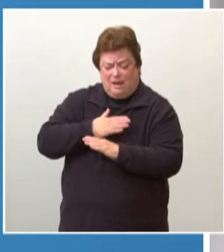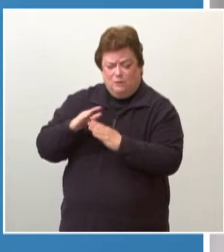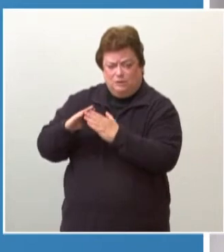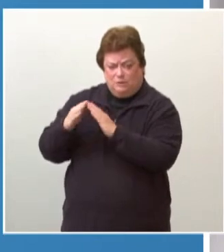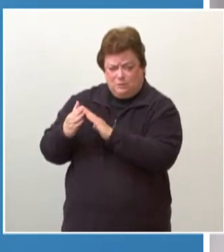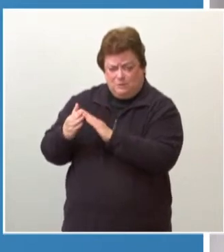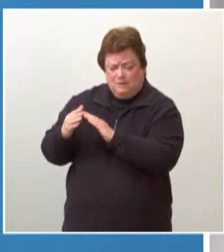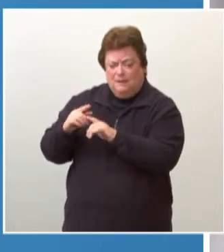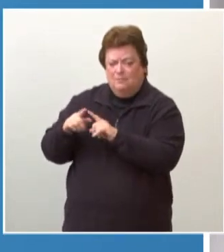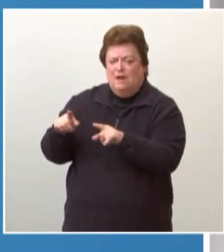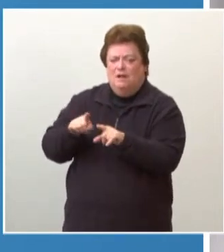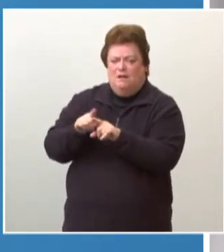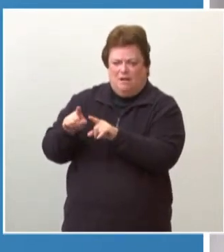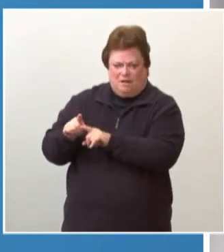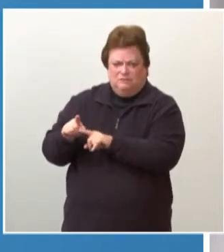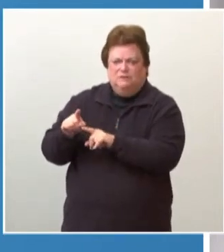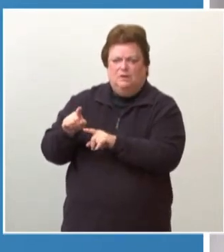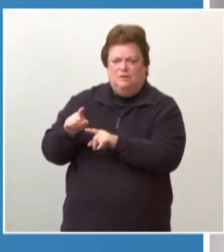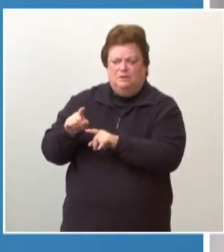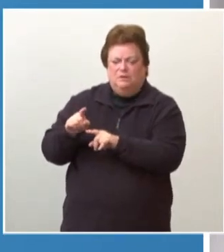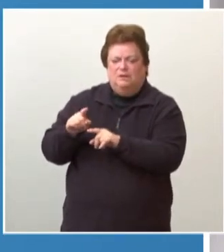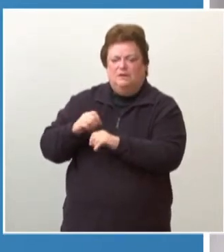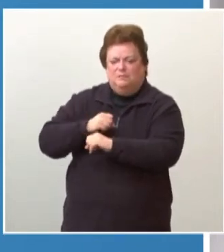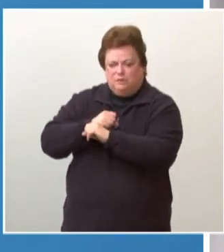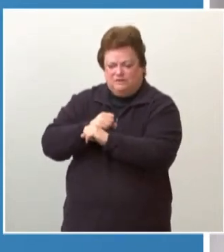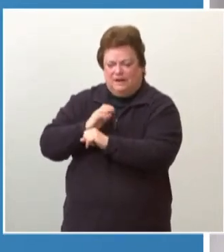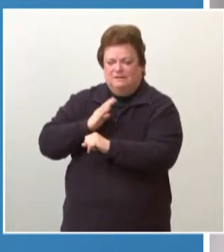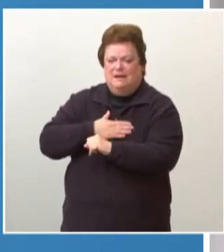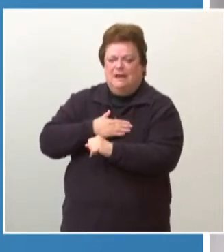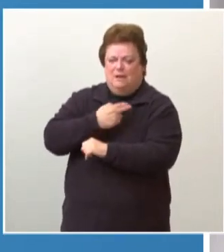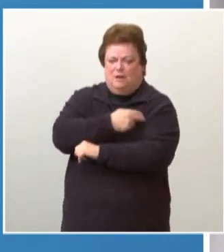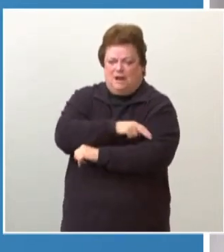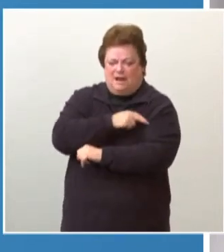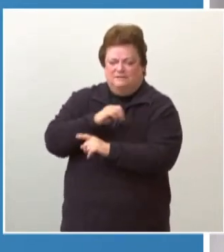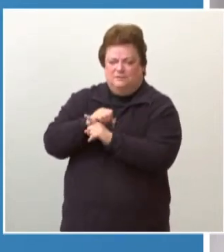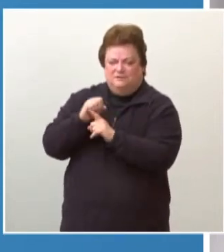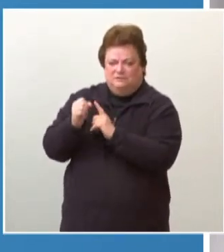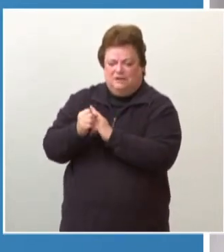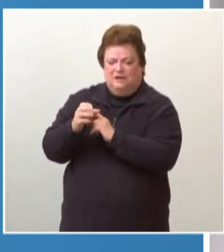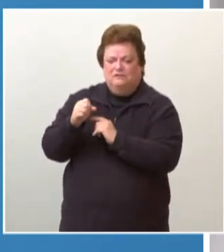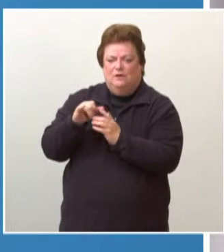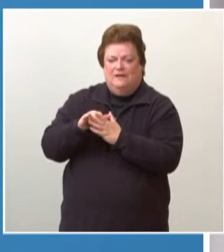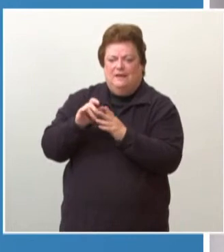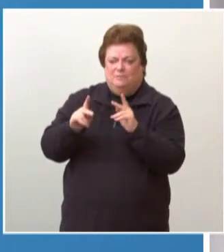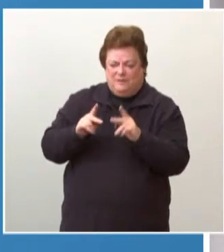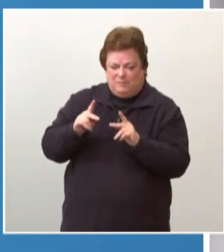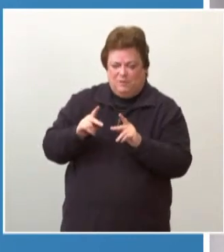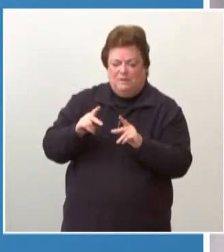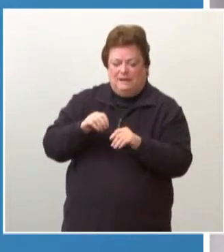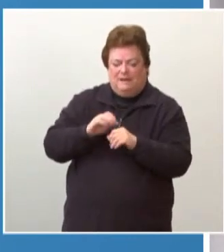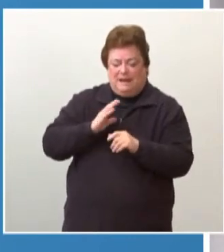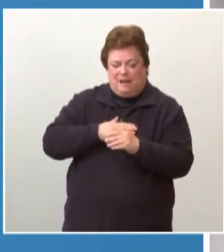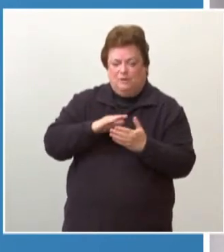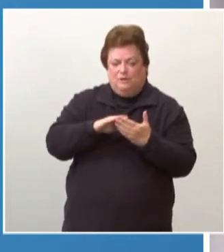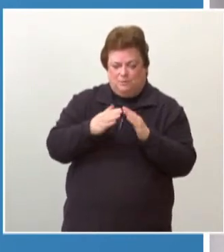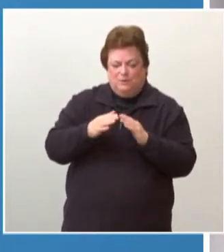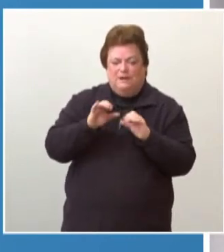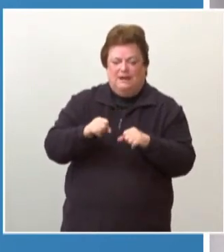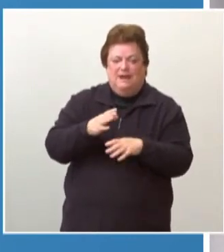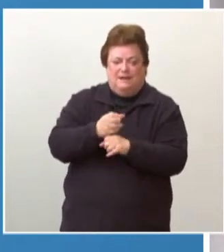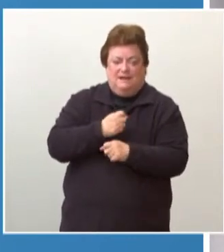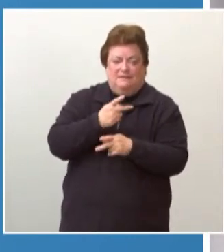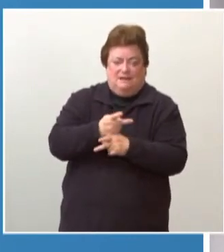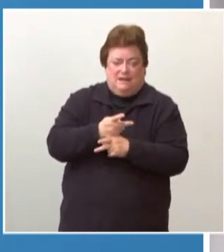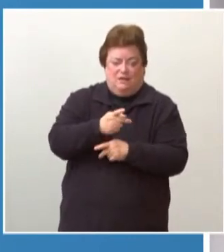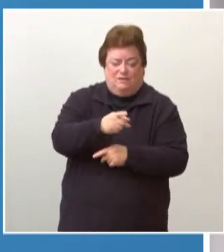but also working to protect our hospital situation so the people in our community can get the care they need at the time they need